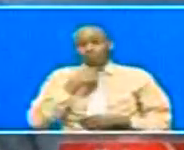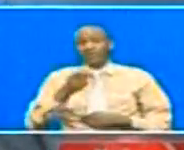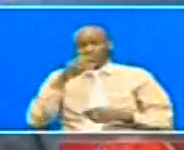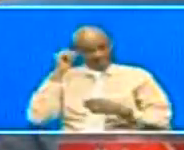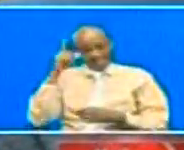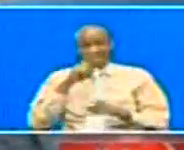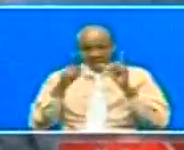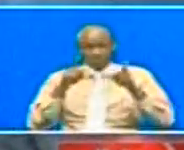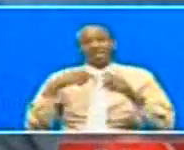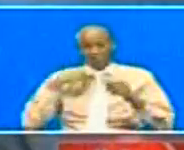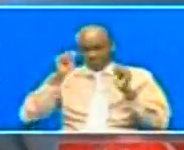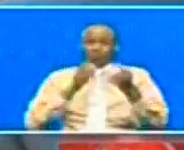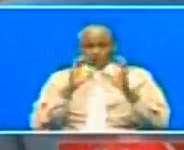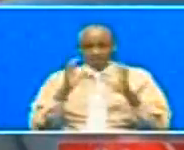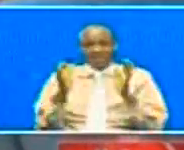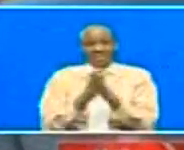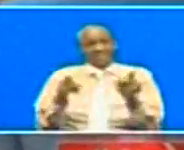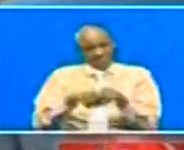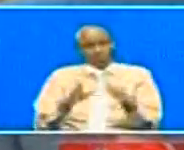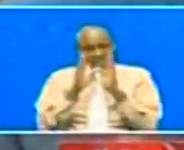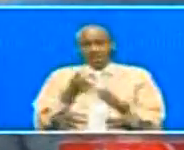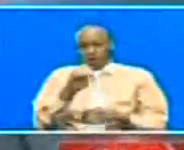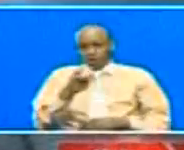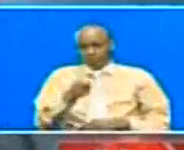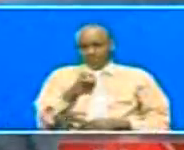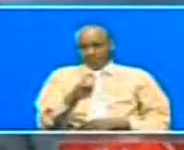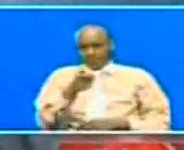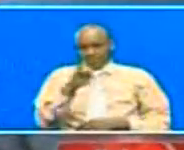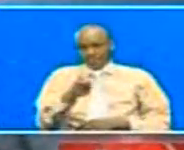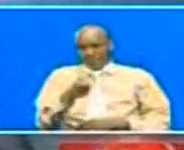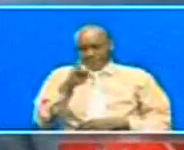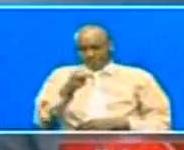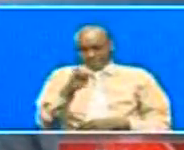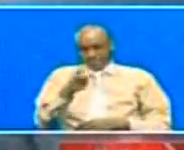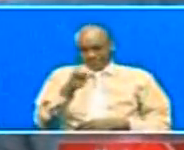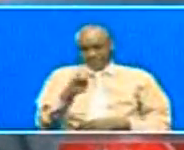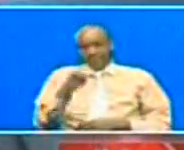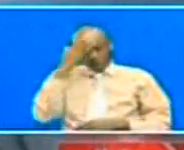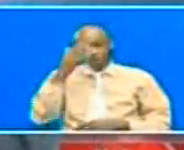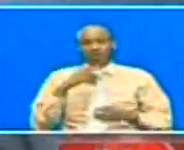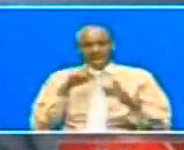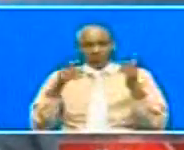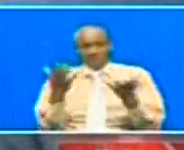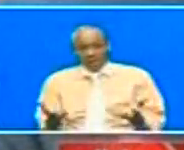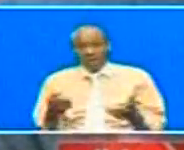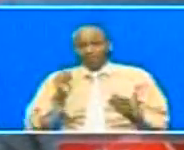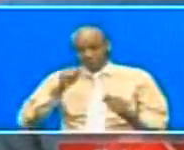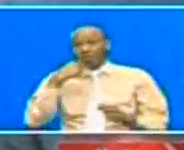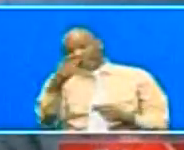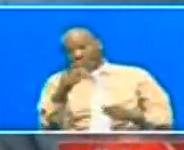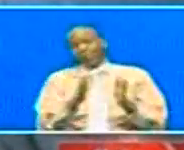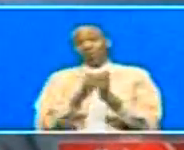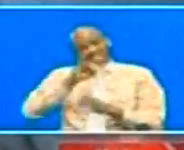language, mm-hmm. I can communicate with you using a torch. And I will be able to tell you, we are with Jeff